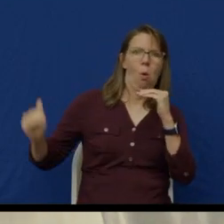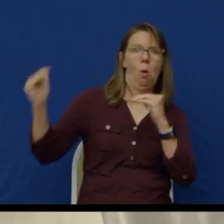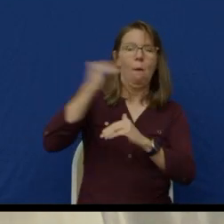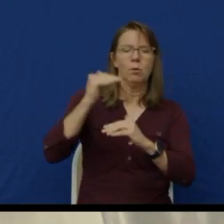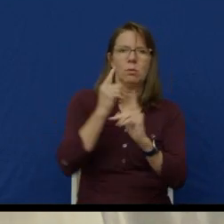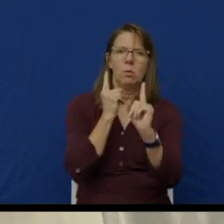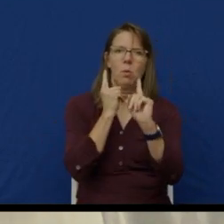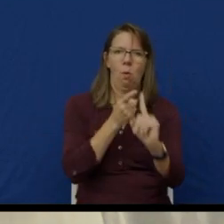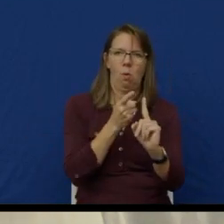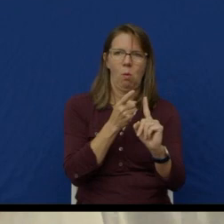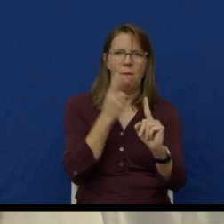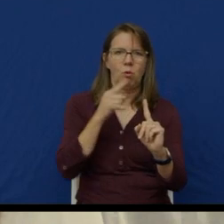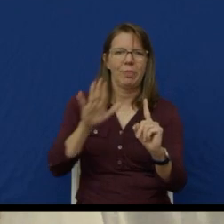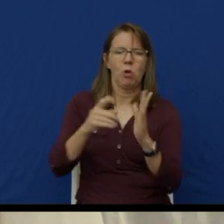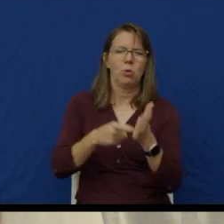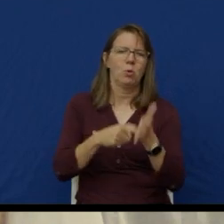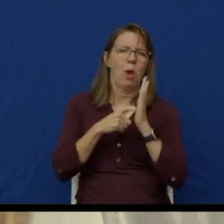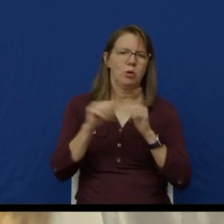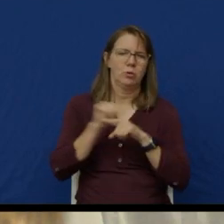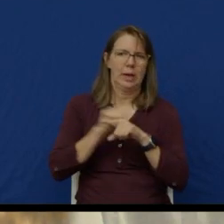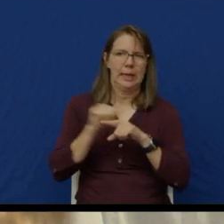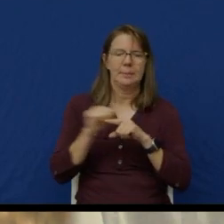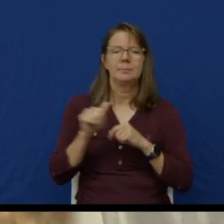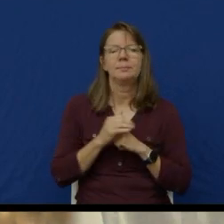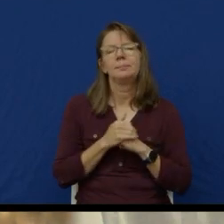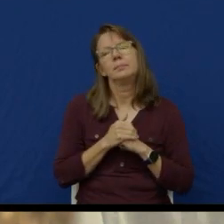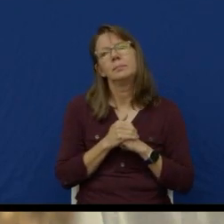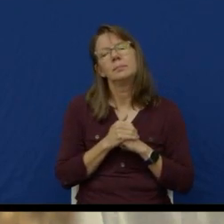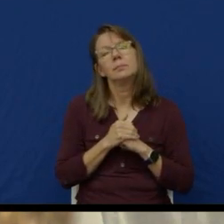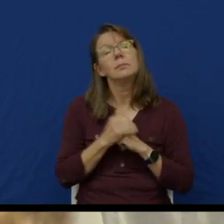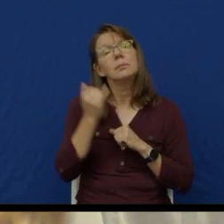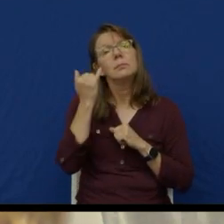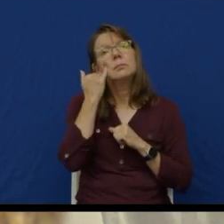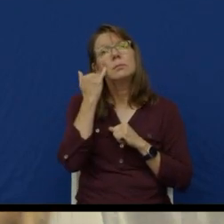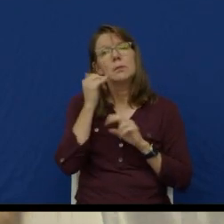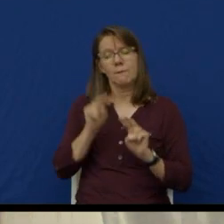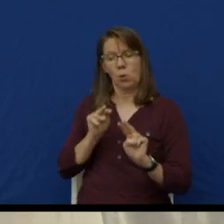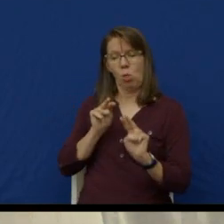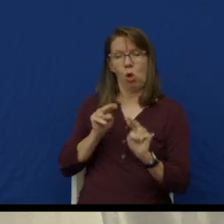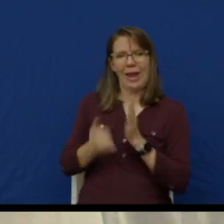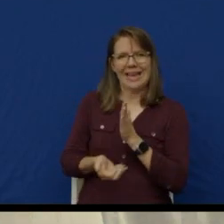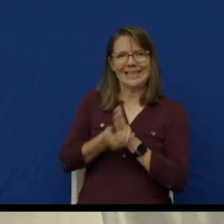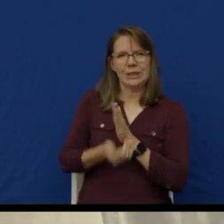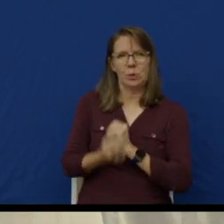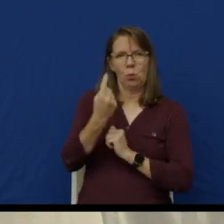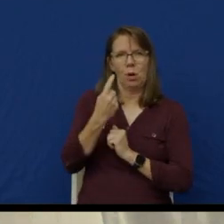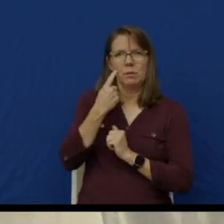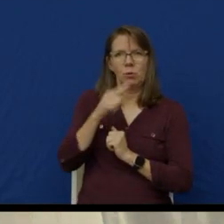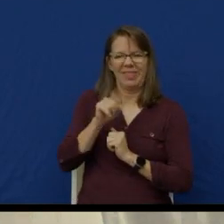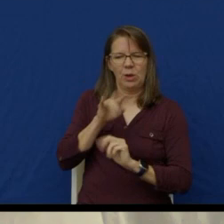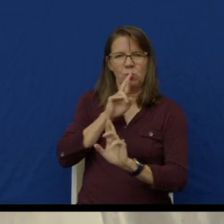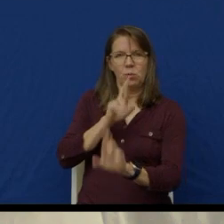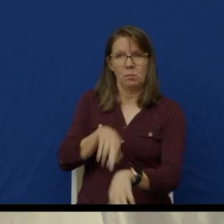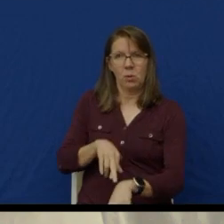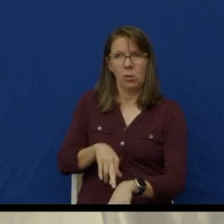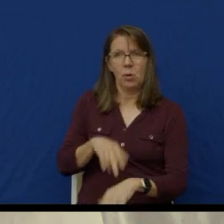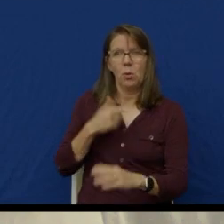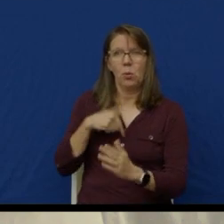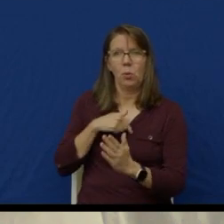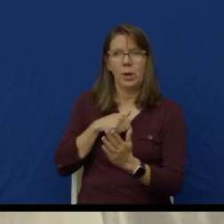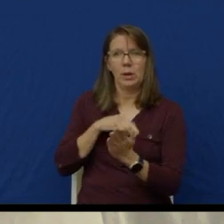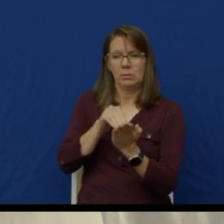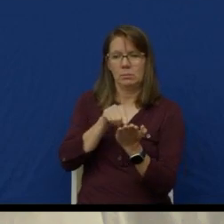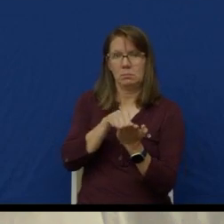required training. If you'll look at attachment 1 in the report, we are reporting